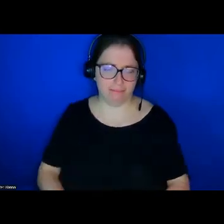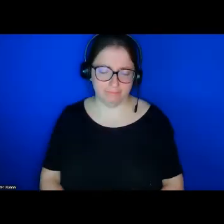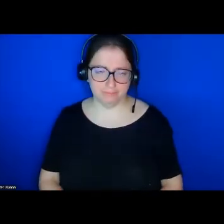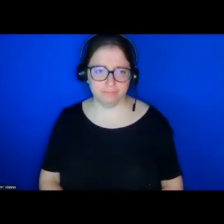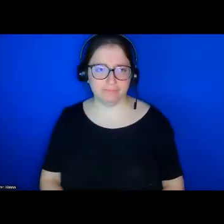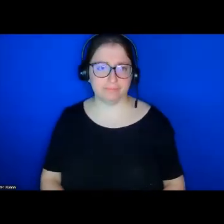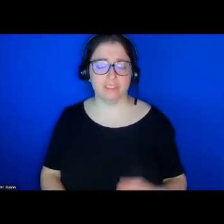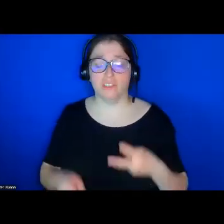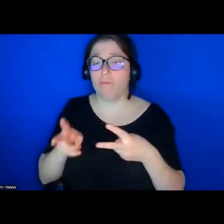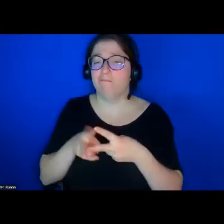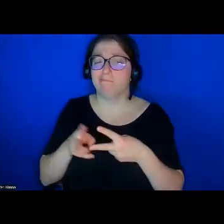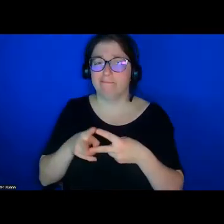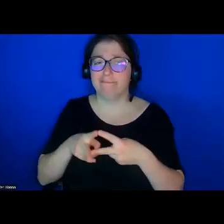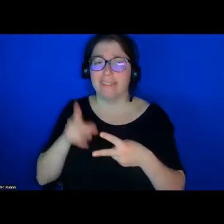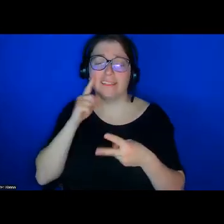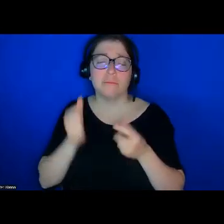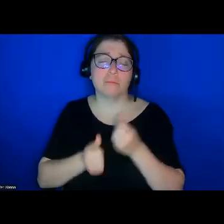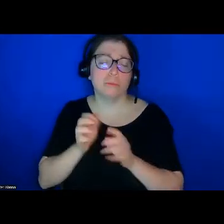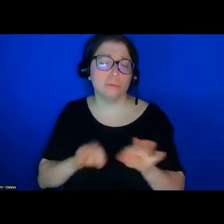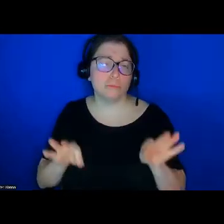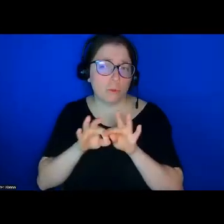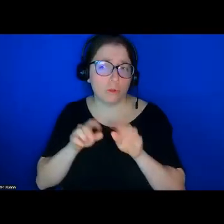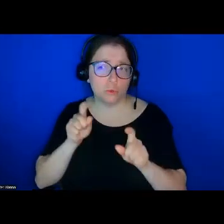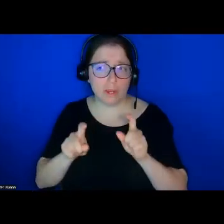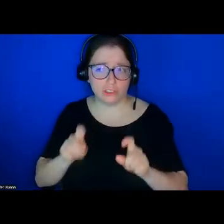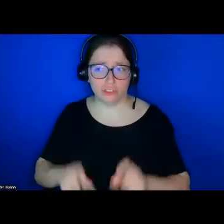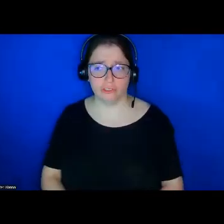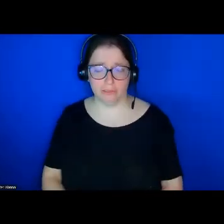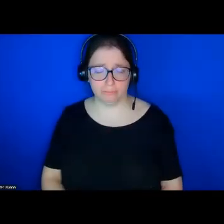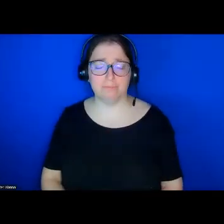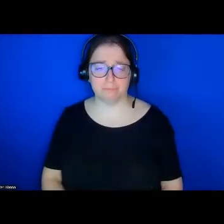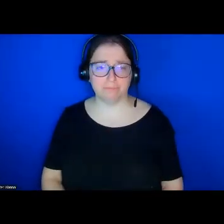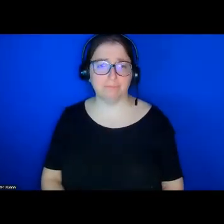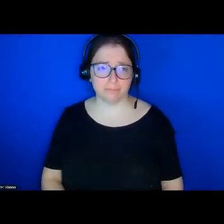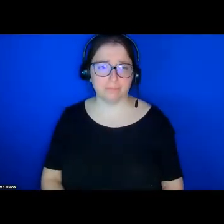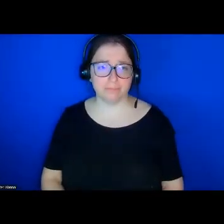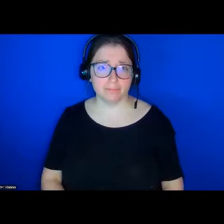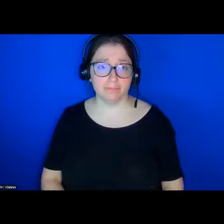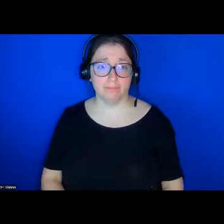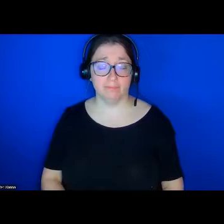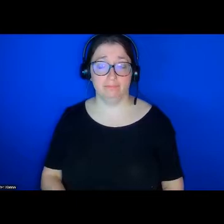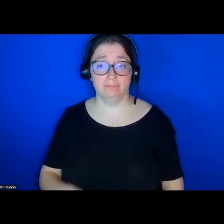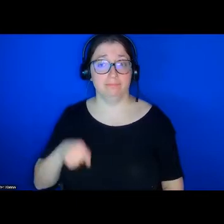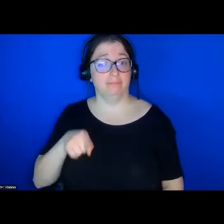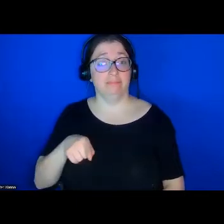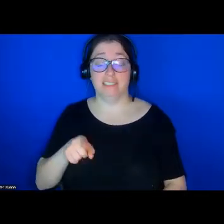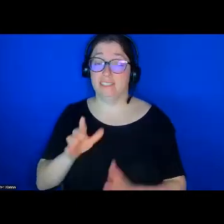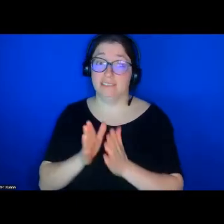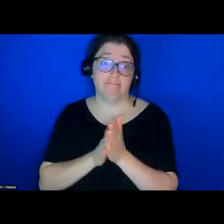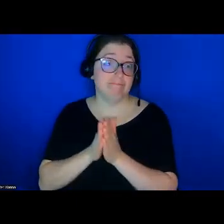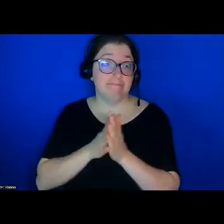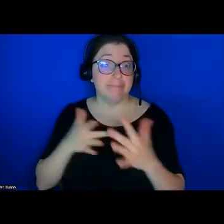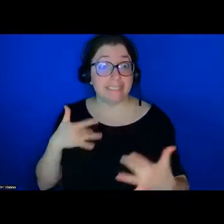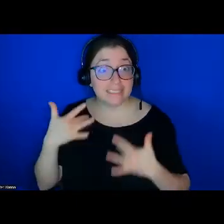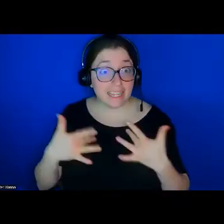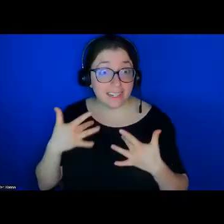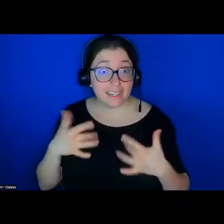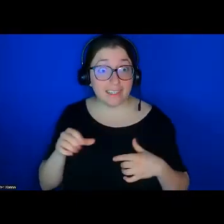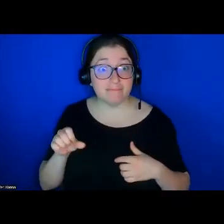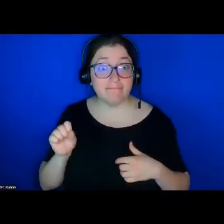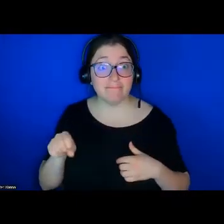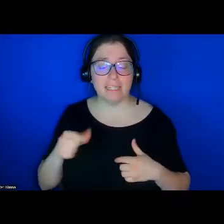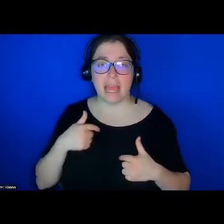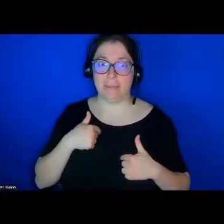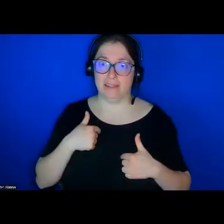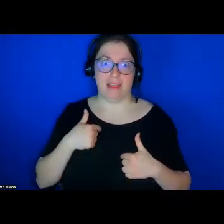uh questions that we had you know this is a really exciting uh you know initiative I think it's it's it's as a native